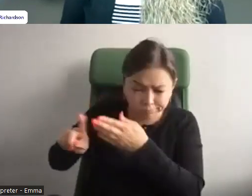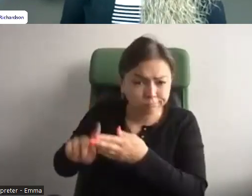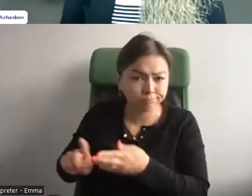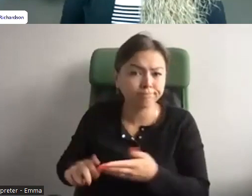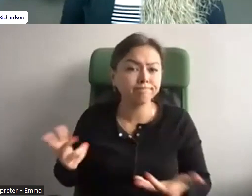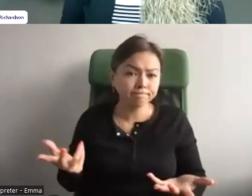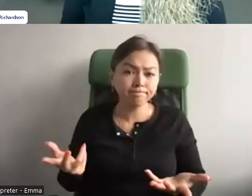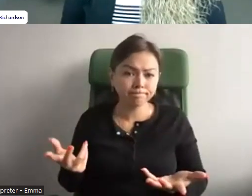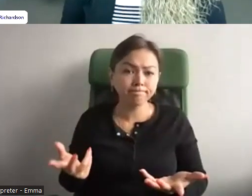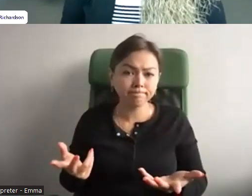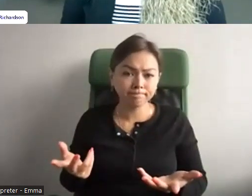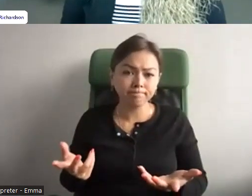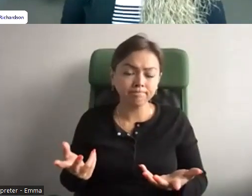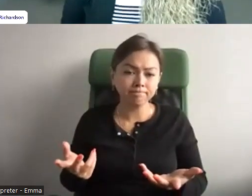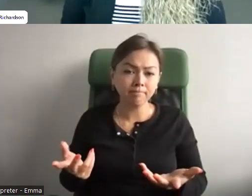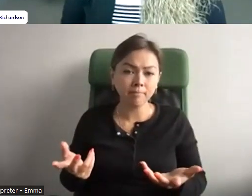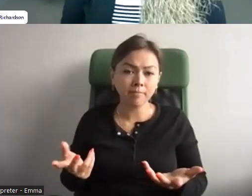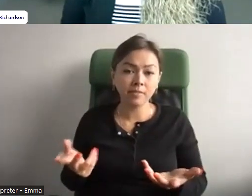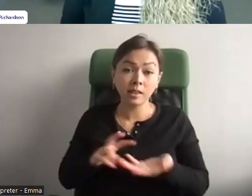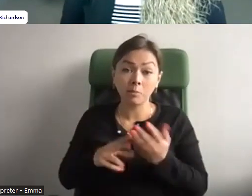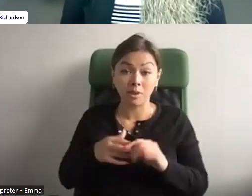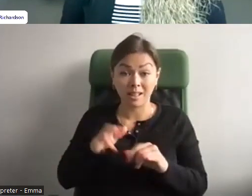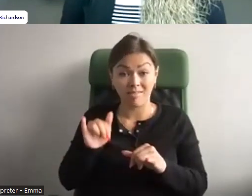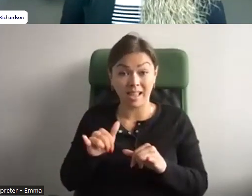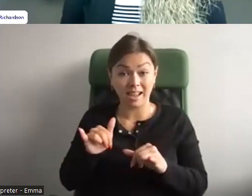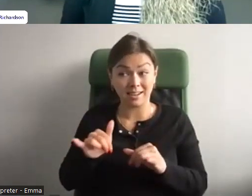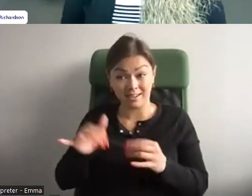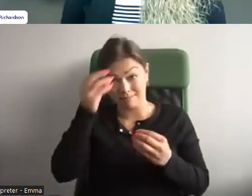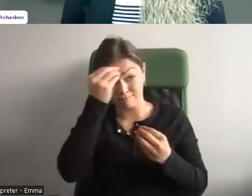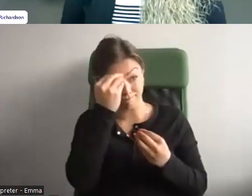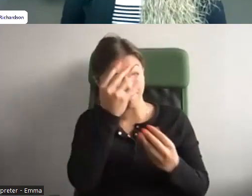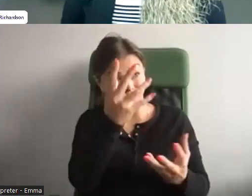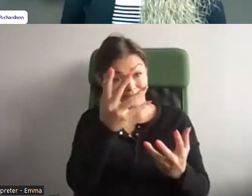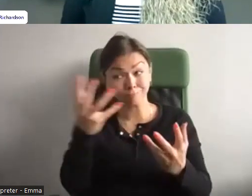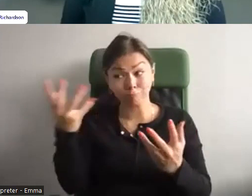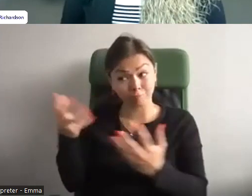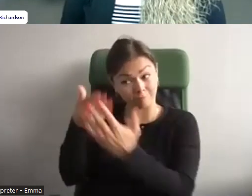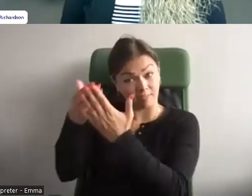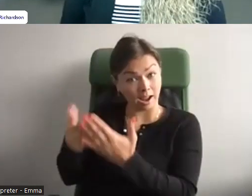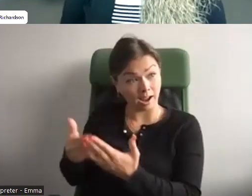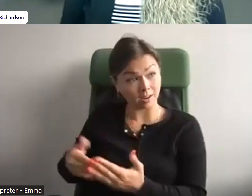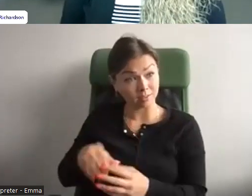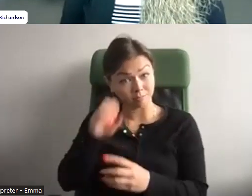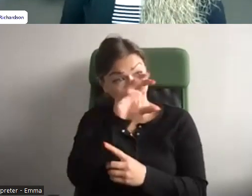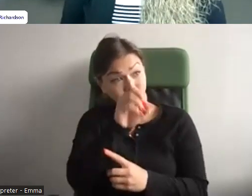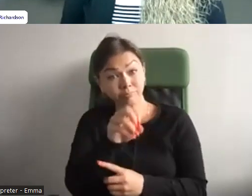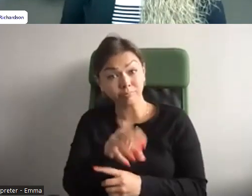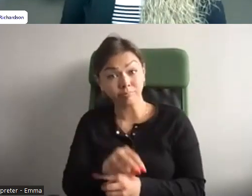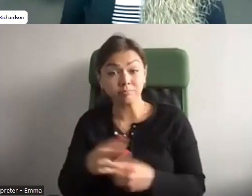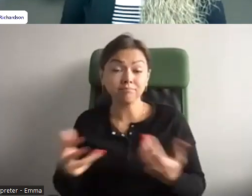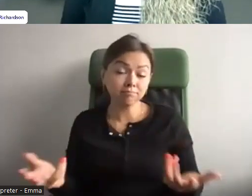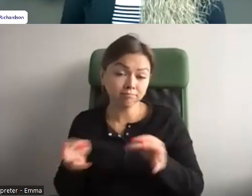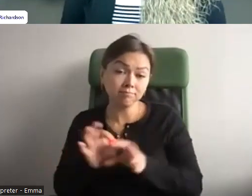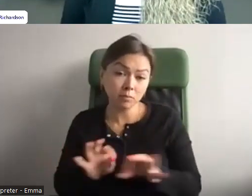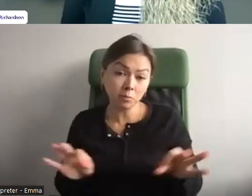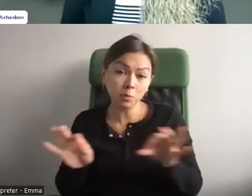So you know, that kind of sort of twinning becomes really important as a way to counter the kinds of thing. And finally, I would say,